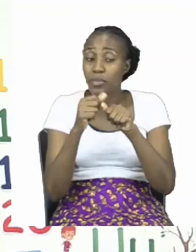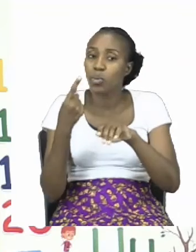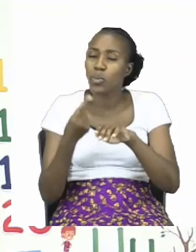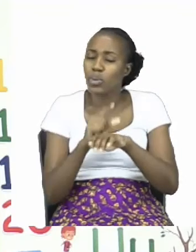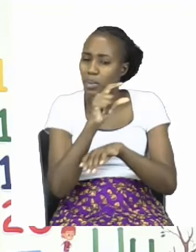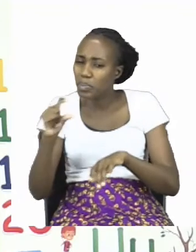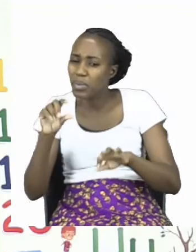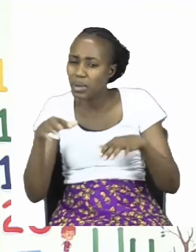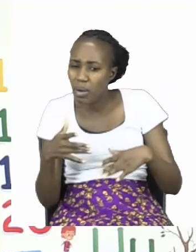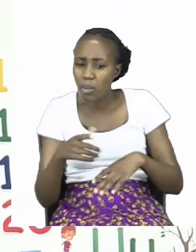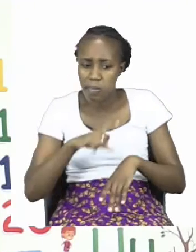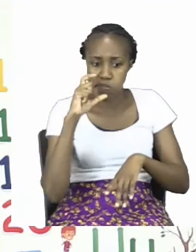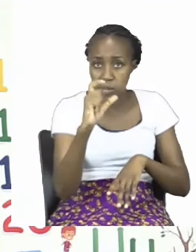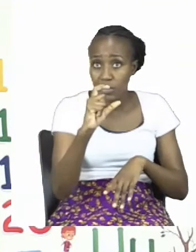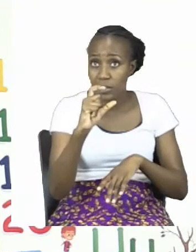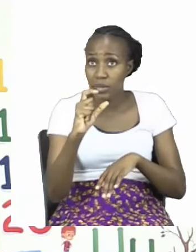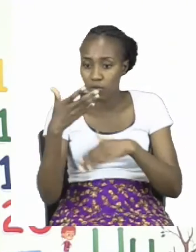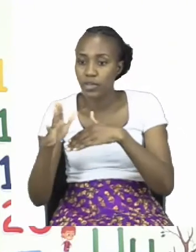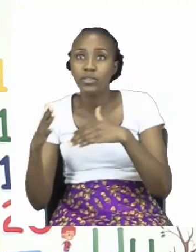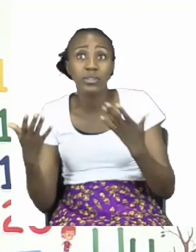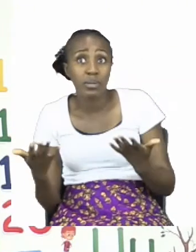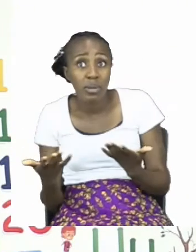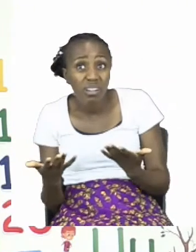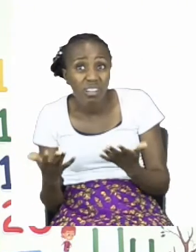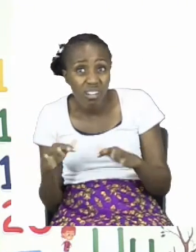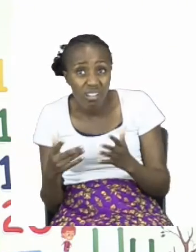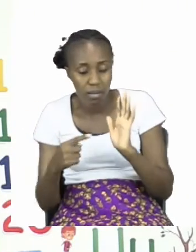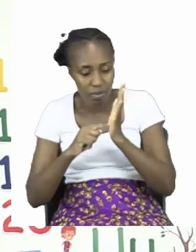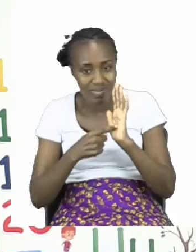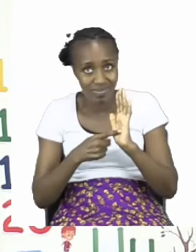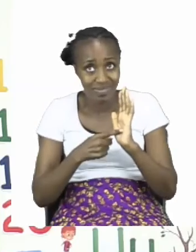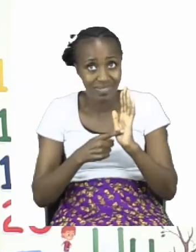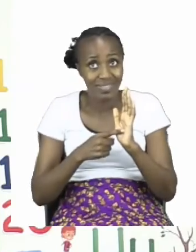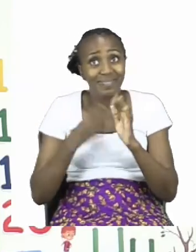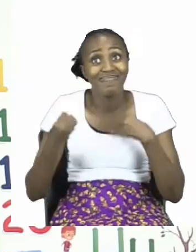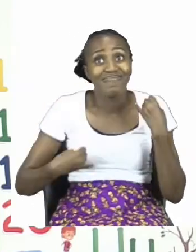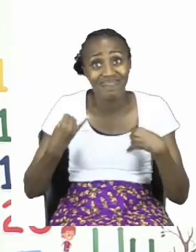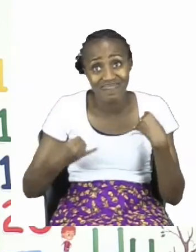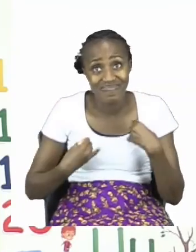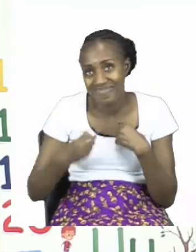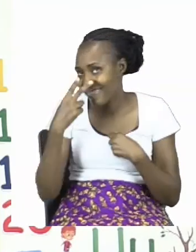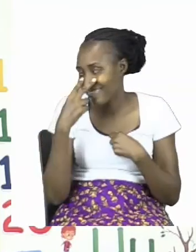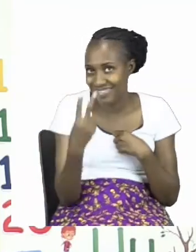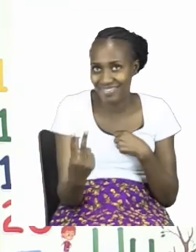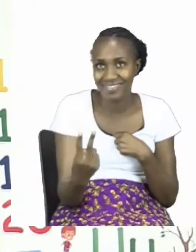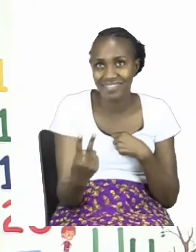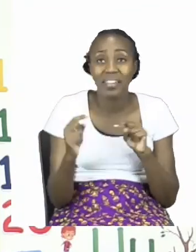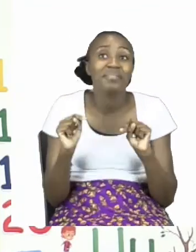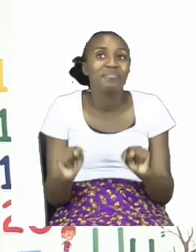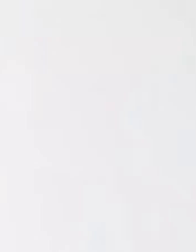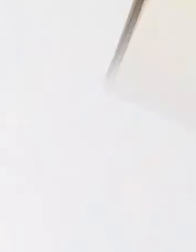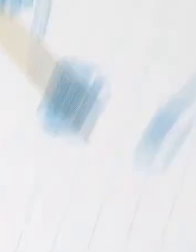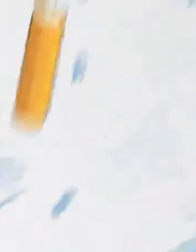and end it with a full stop. Have fun, boys and girls, and I'll see you when you're done after the